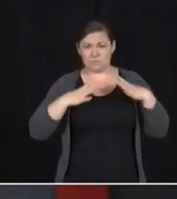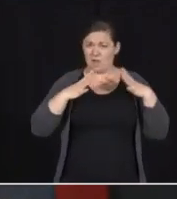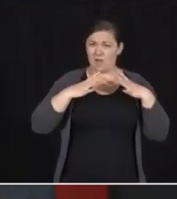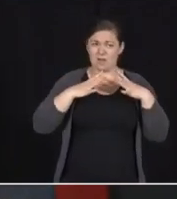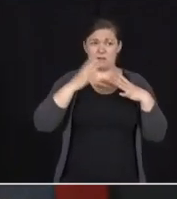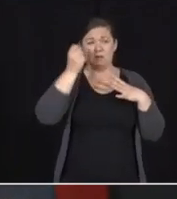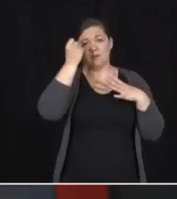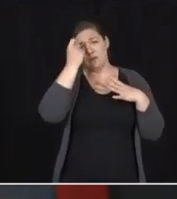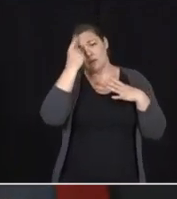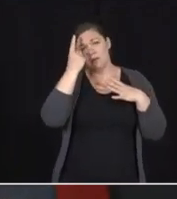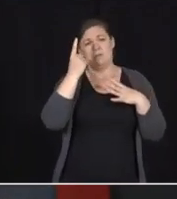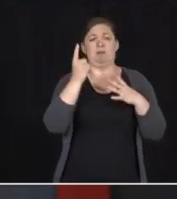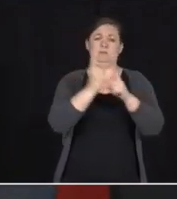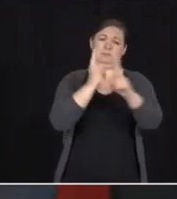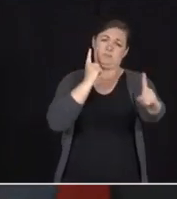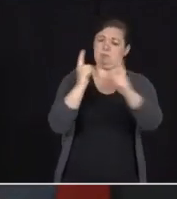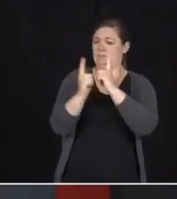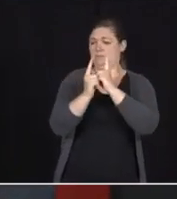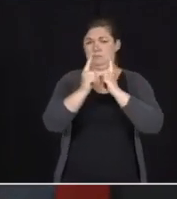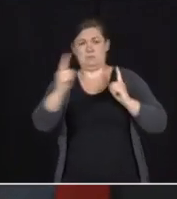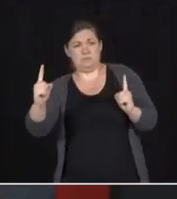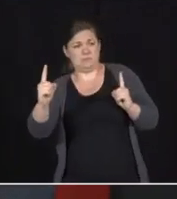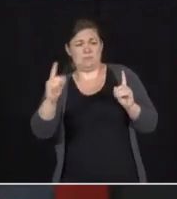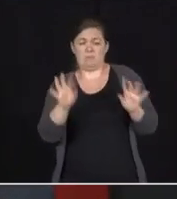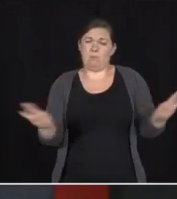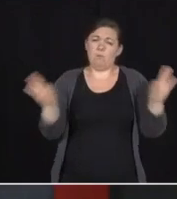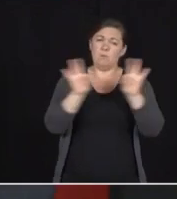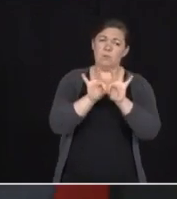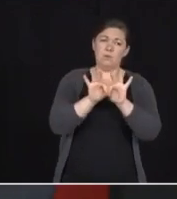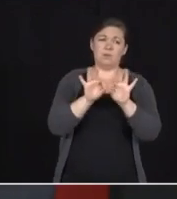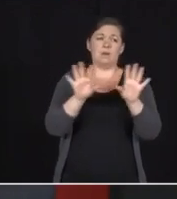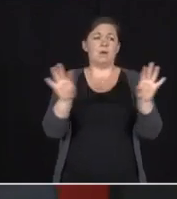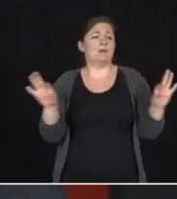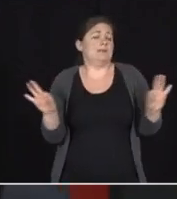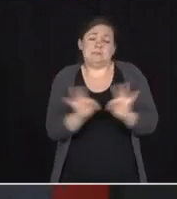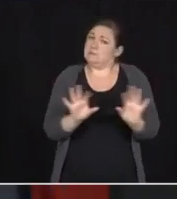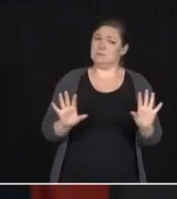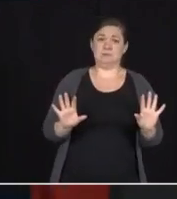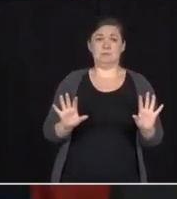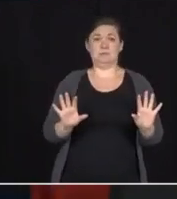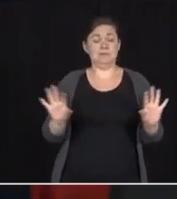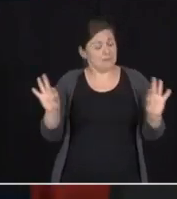please maintain that social distancing. It's still vitally important.